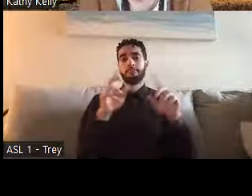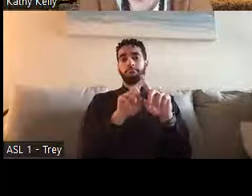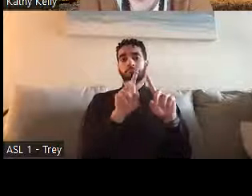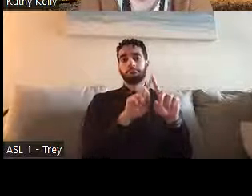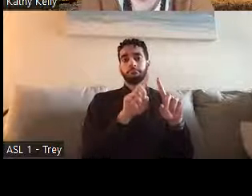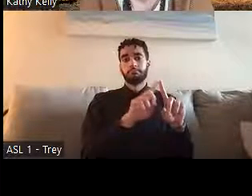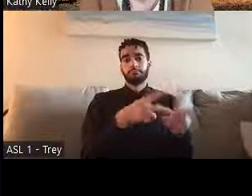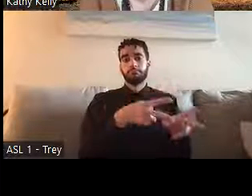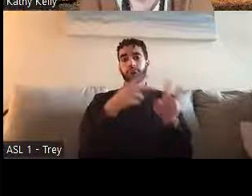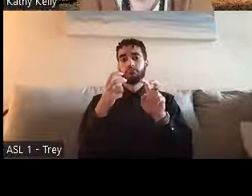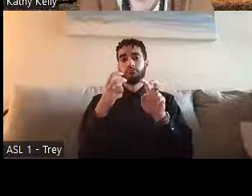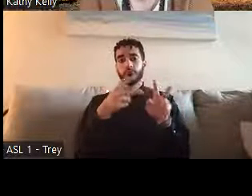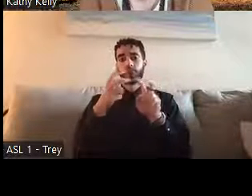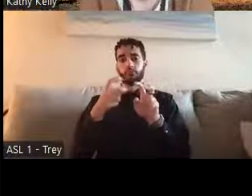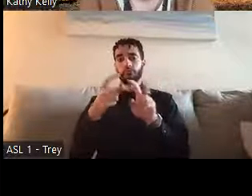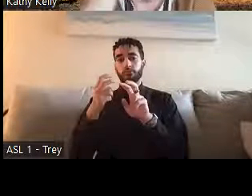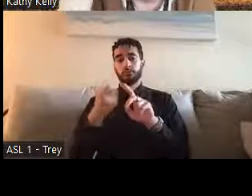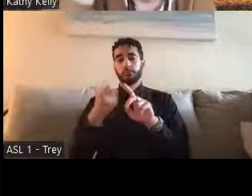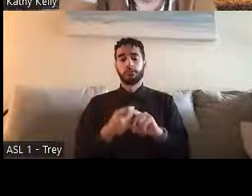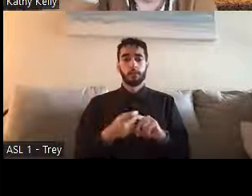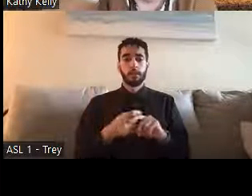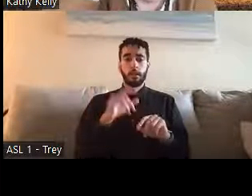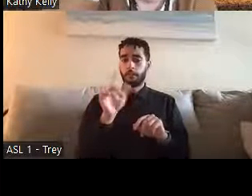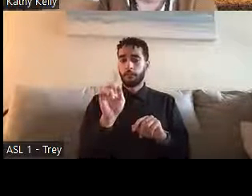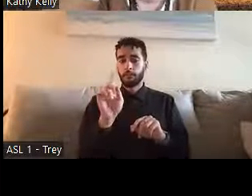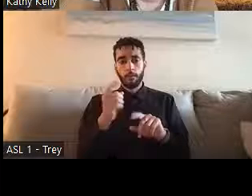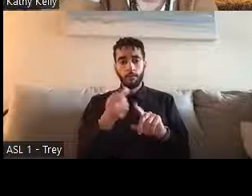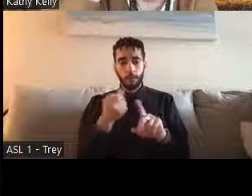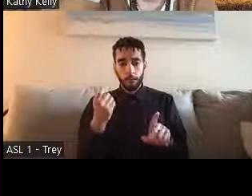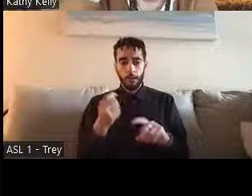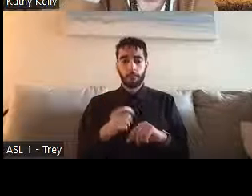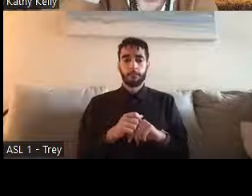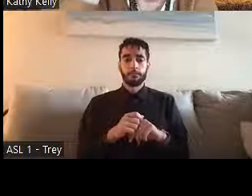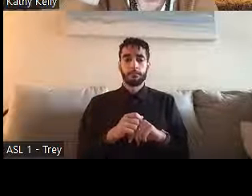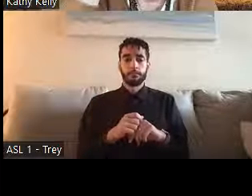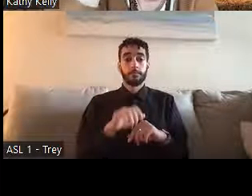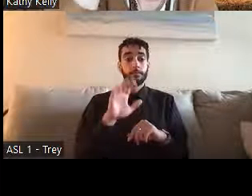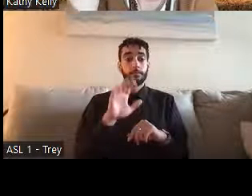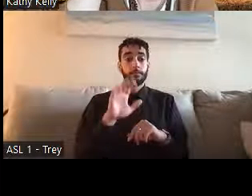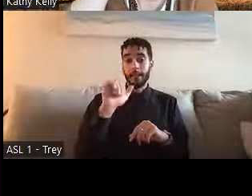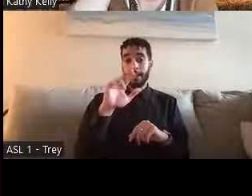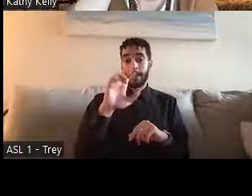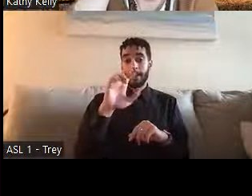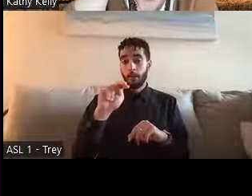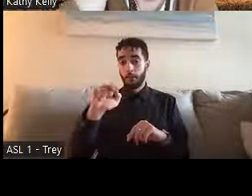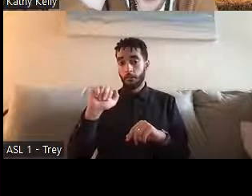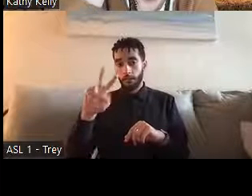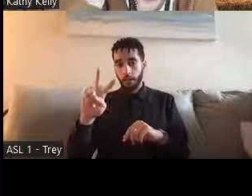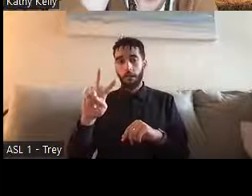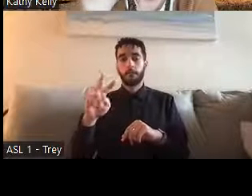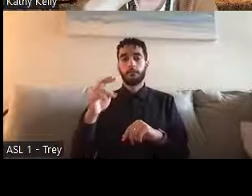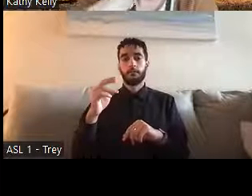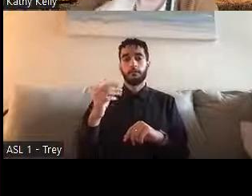information that's available, where it's coming from, whether it was recommended by CareNav or by the care consultant, or whether it was